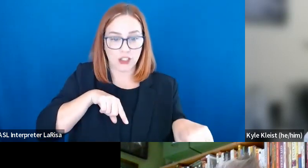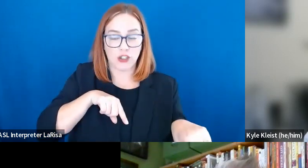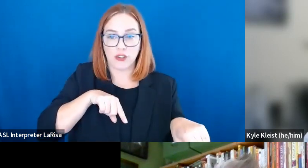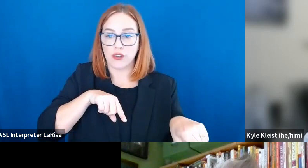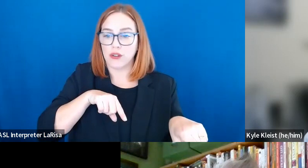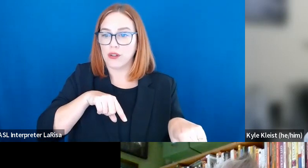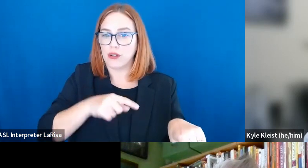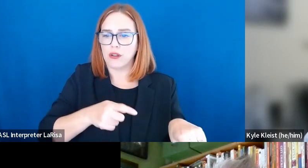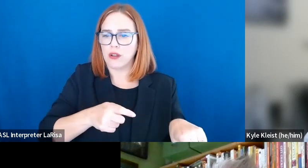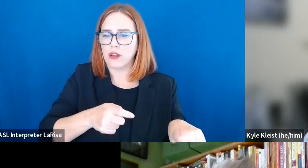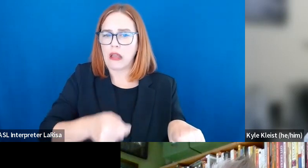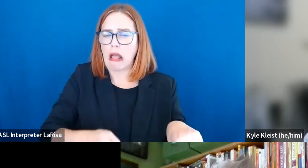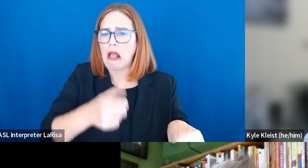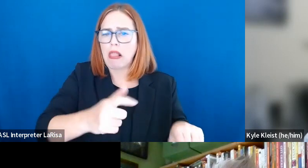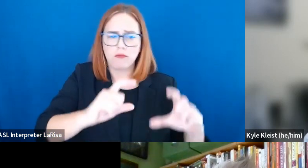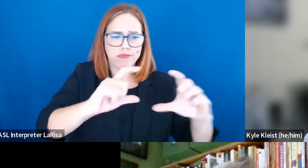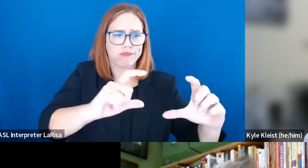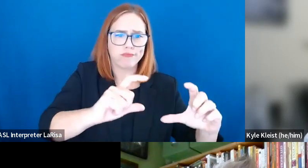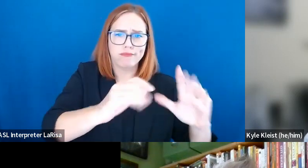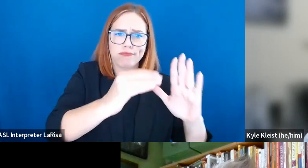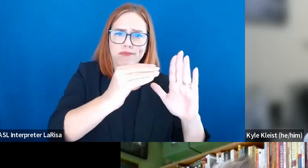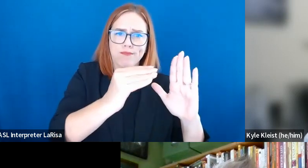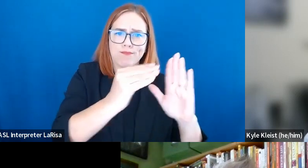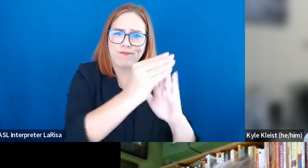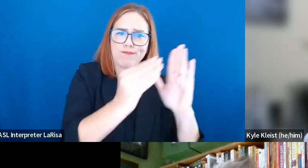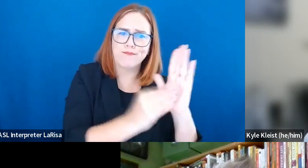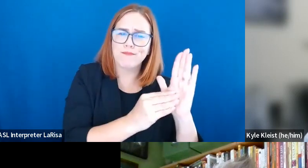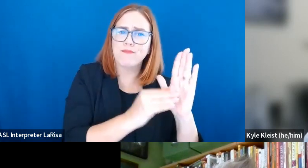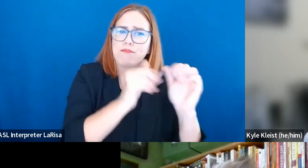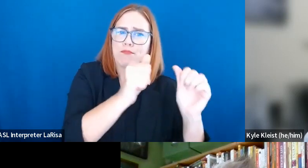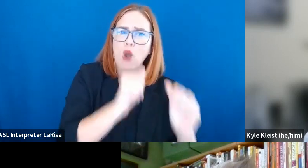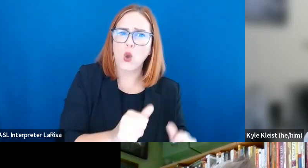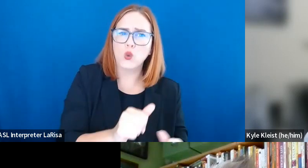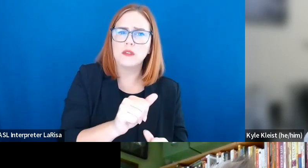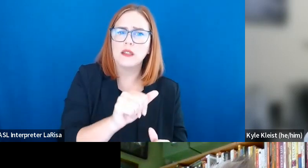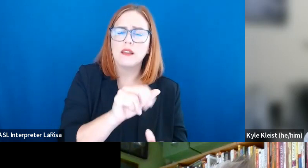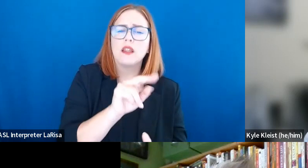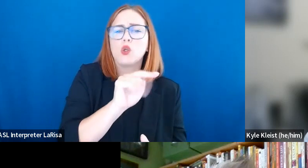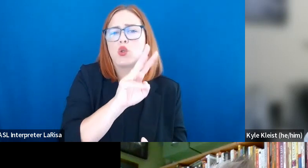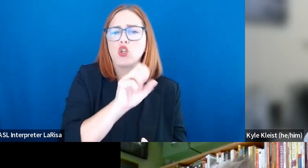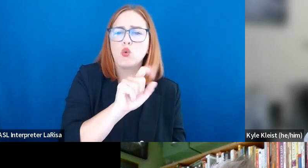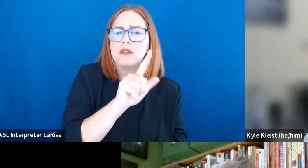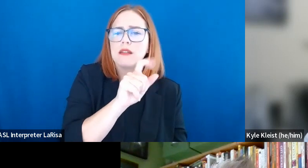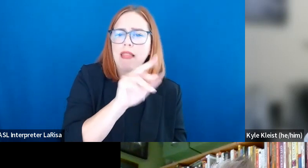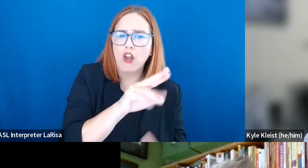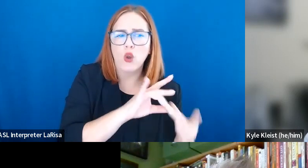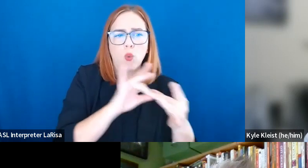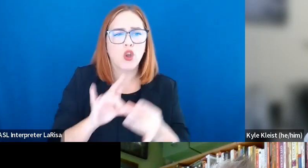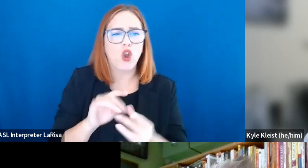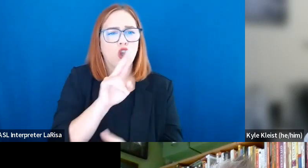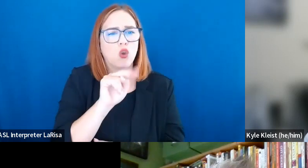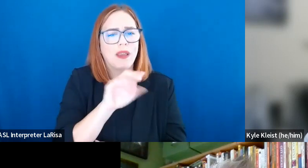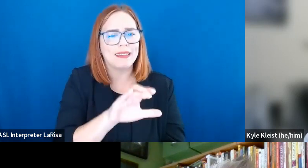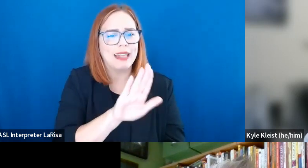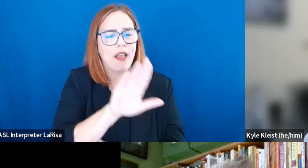the newsletter from Disability Partners in Asheville, and something to do with UNC, and their graduate